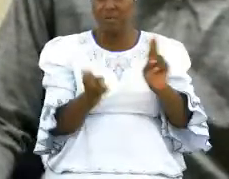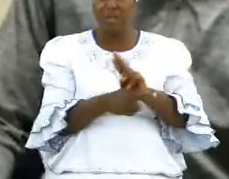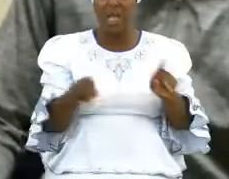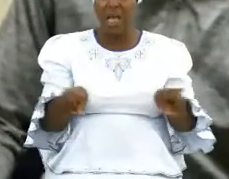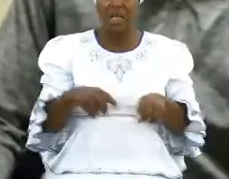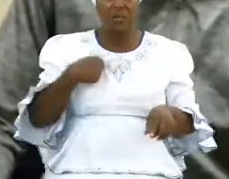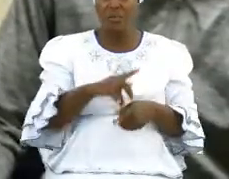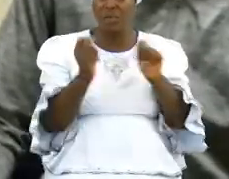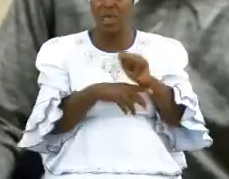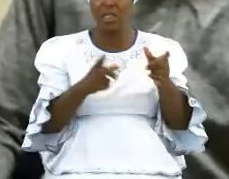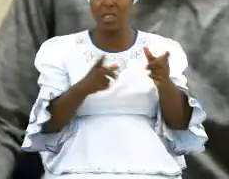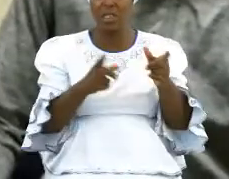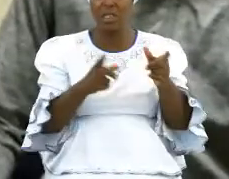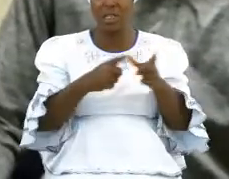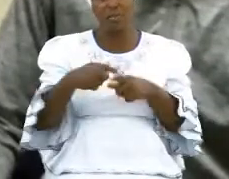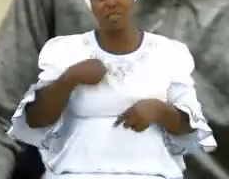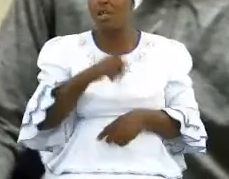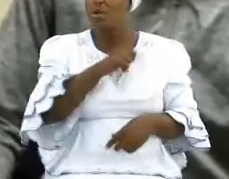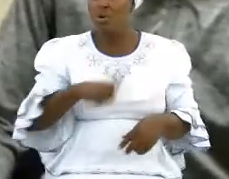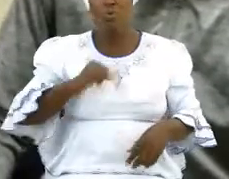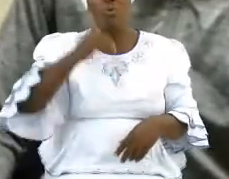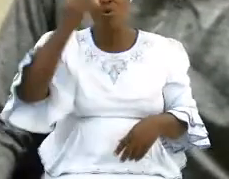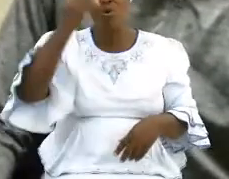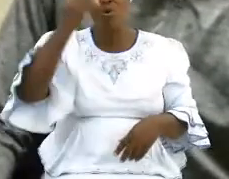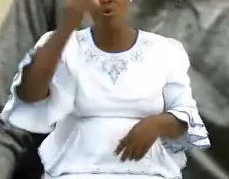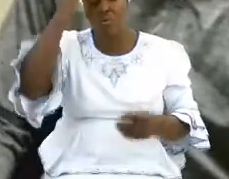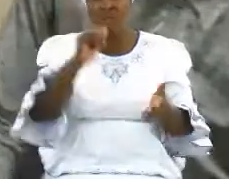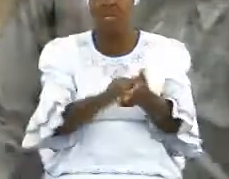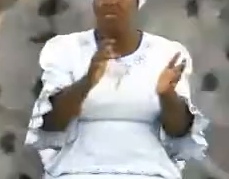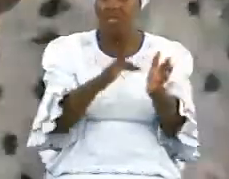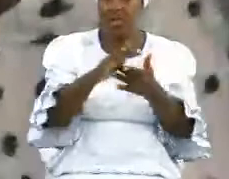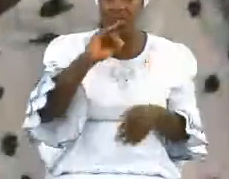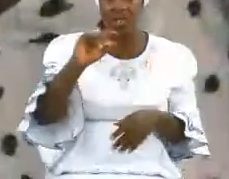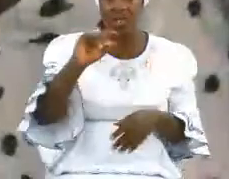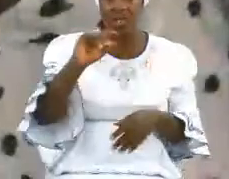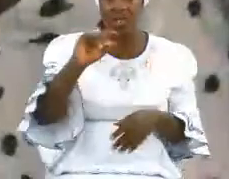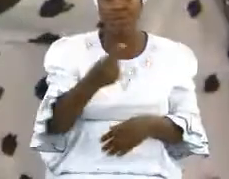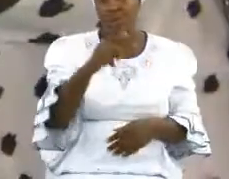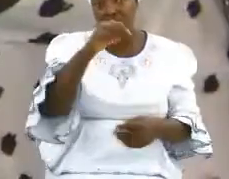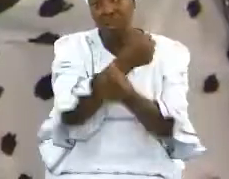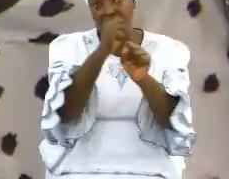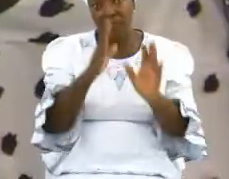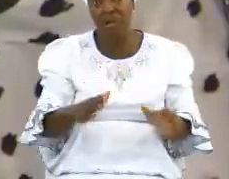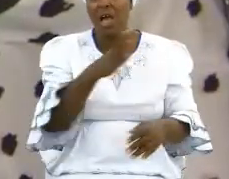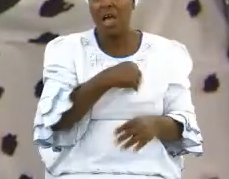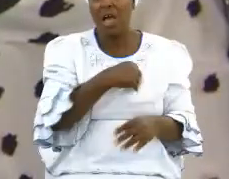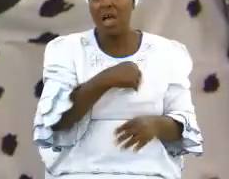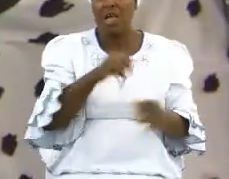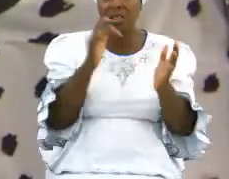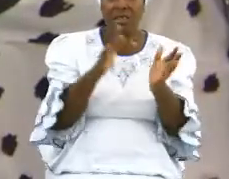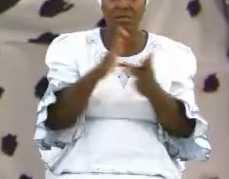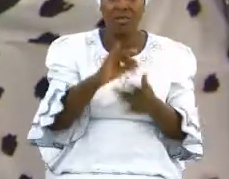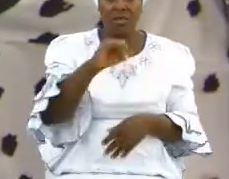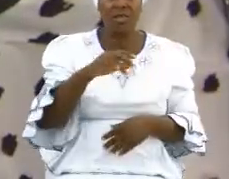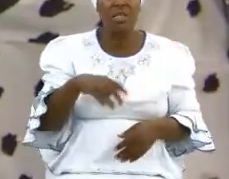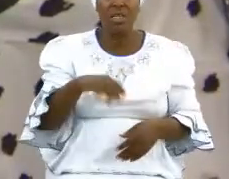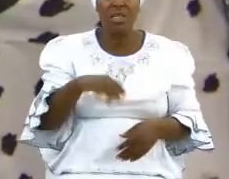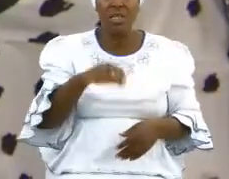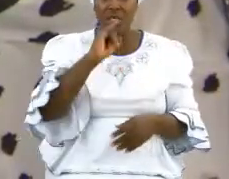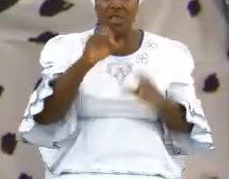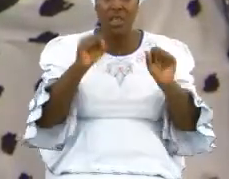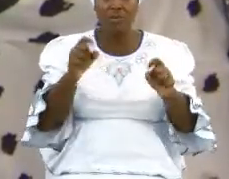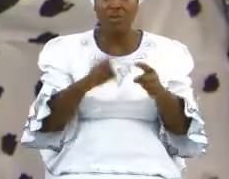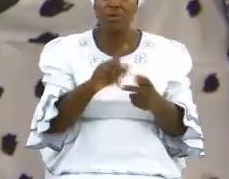we know that Jesus is the only Savior, and Jesus is able to turn every bad